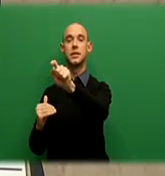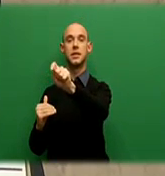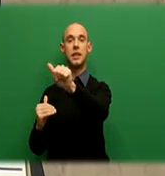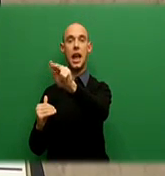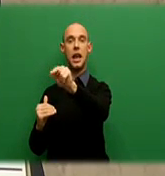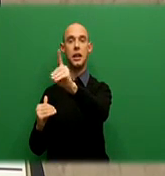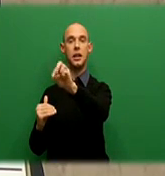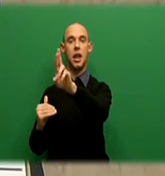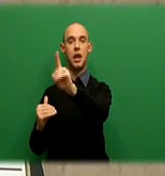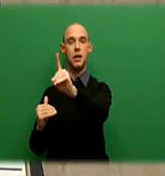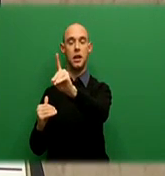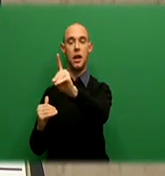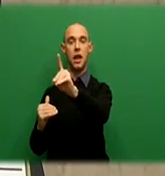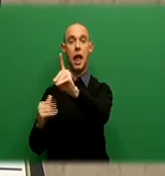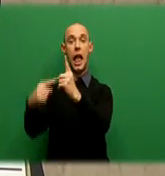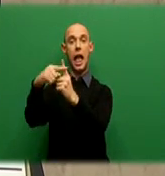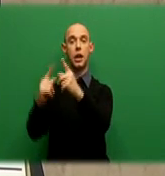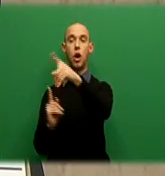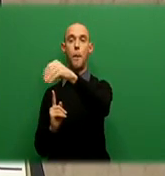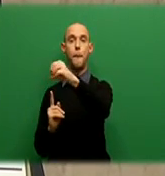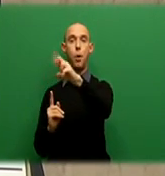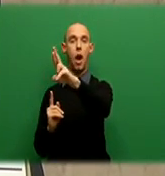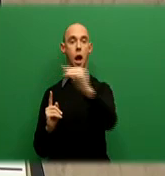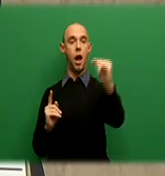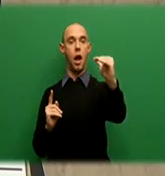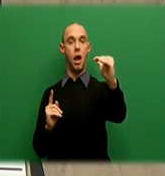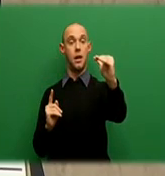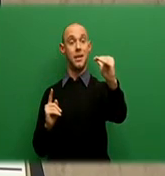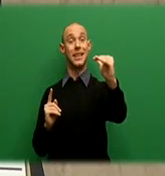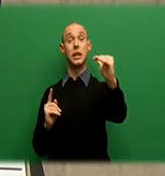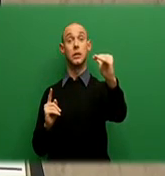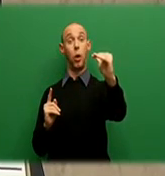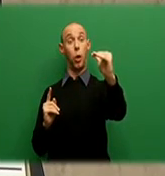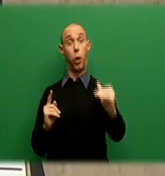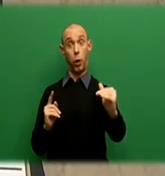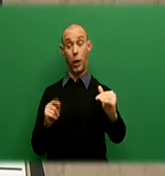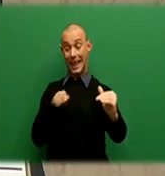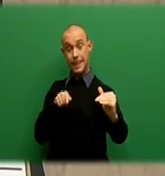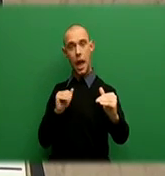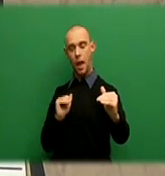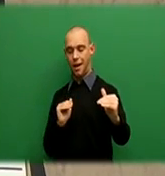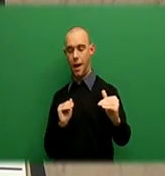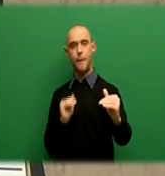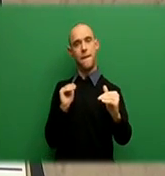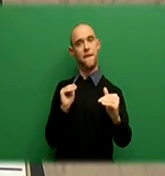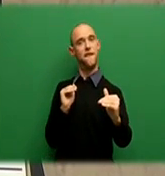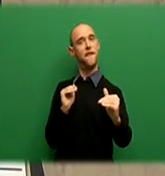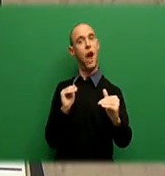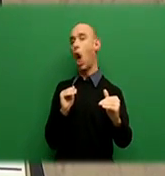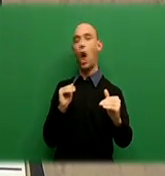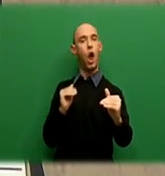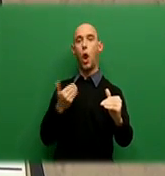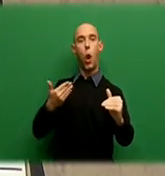above sub-investment grade. But of course, it would depend entirely on what investors think. Should